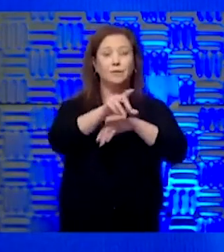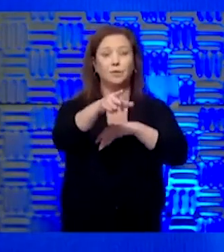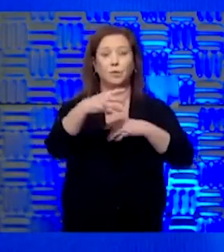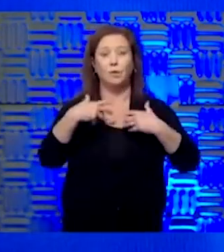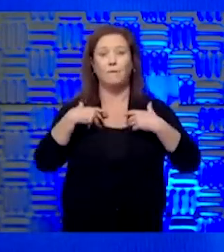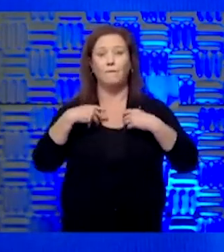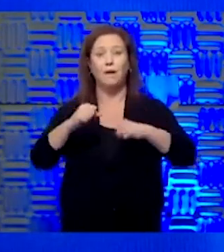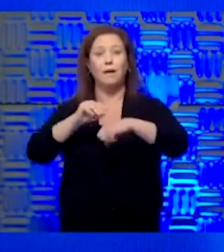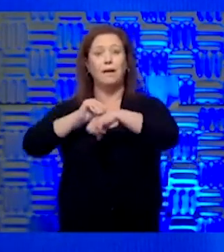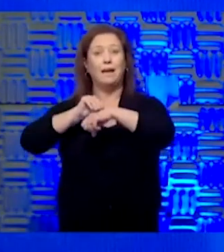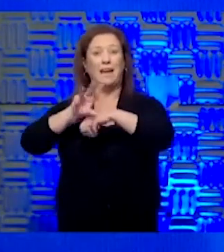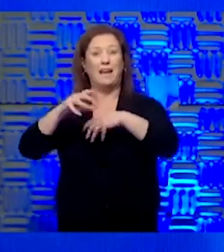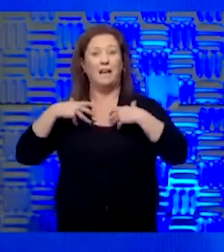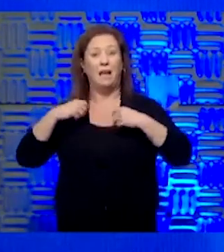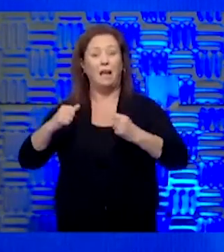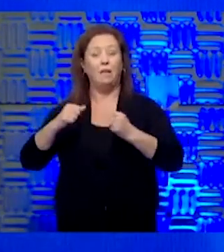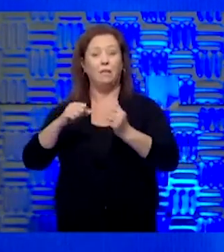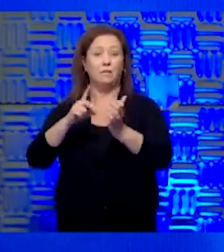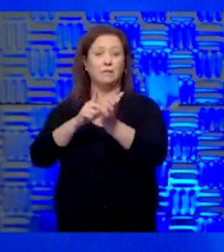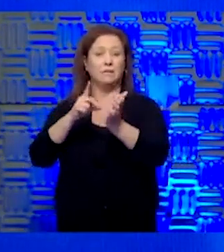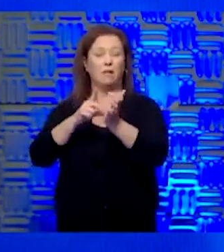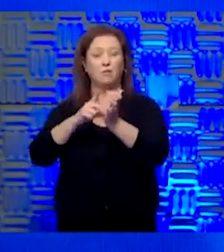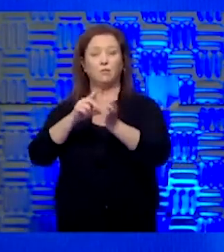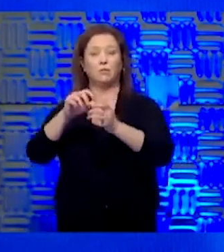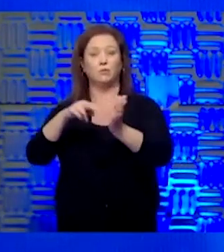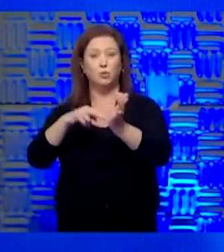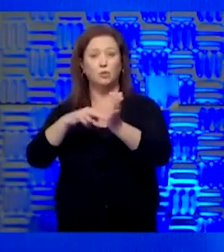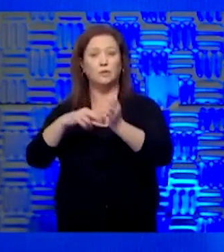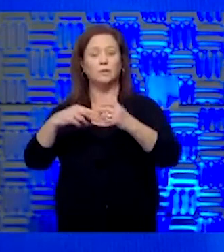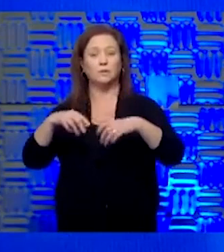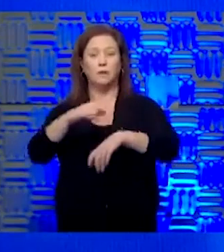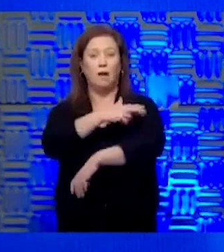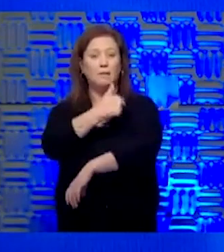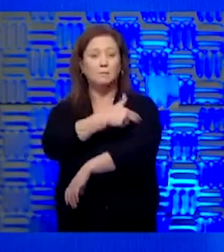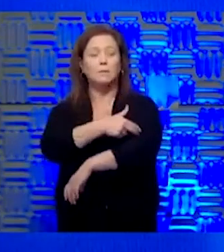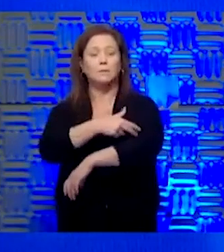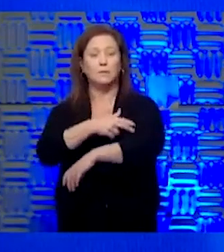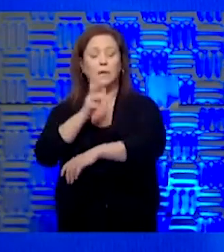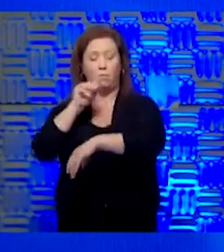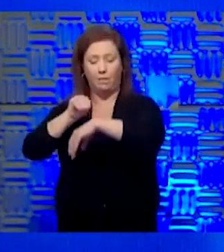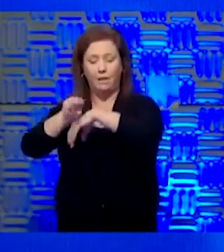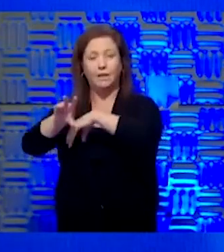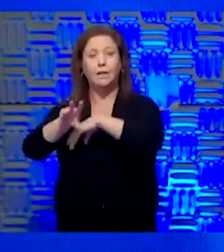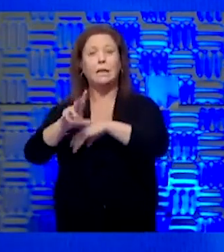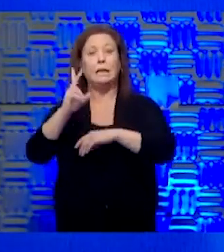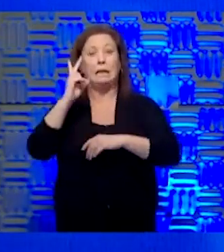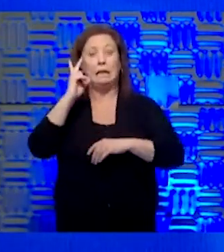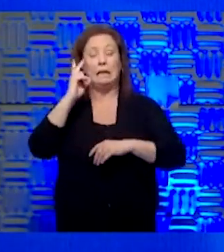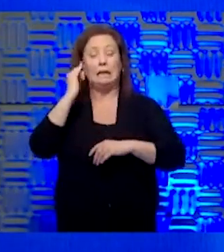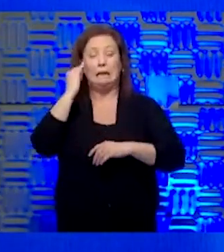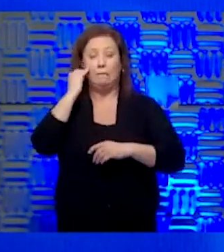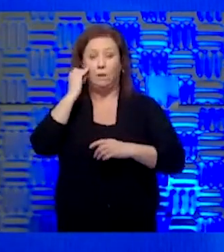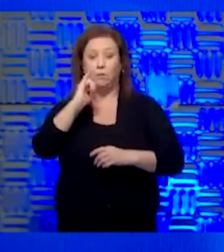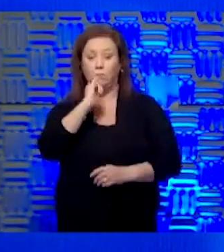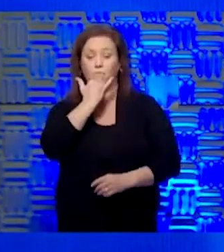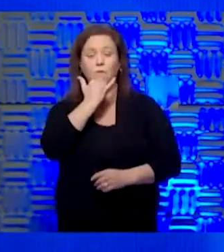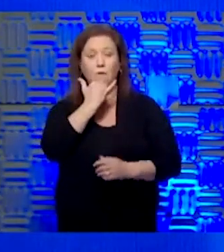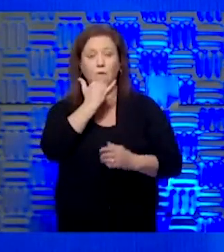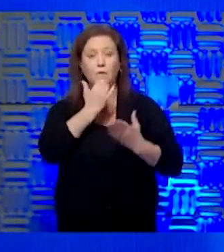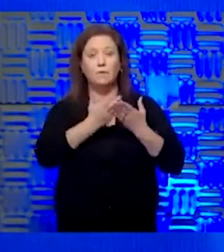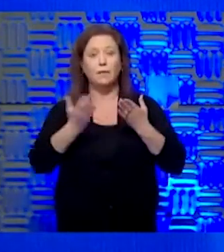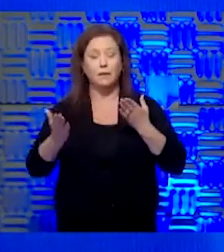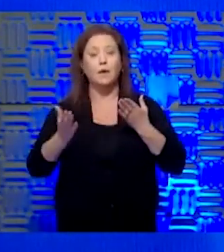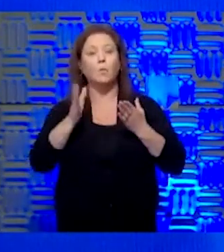health systems, and the ability to keep businesses open. If we do the wrong thing, we'll see that rapid surge, and then we can be back in